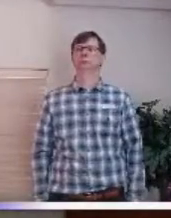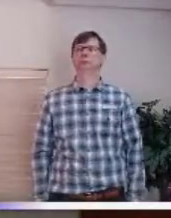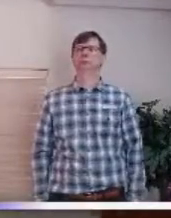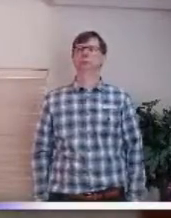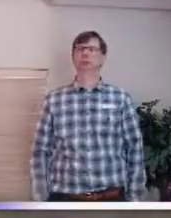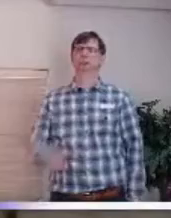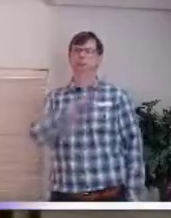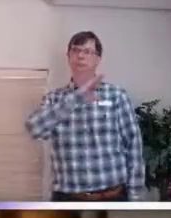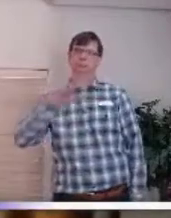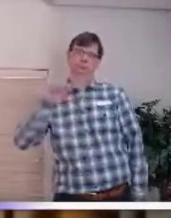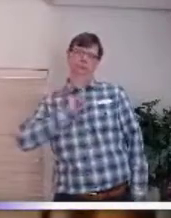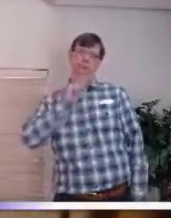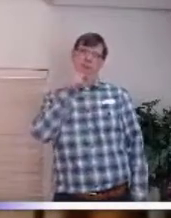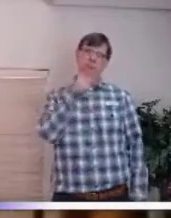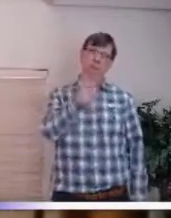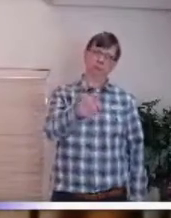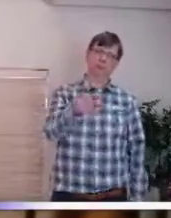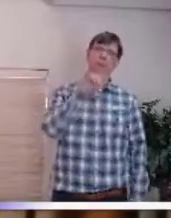And as you